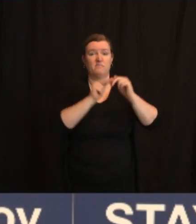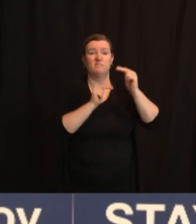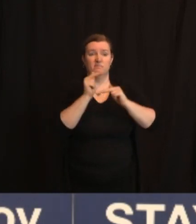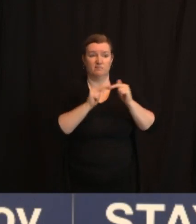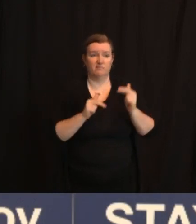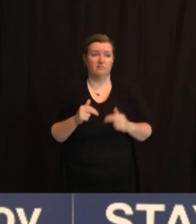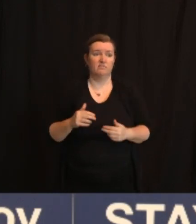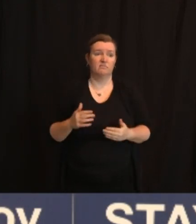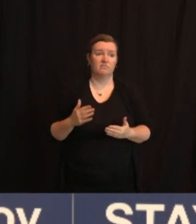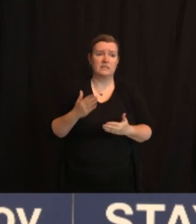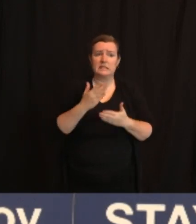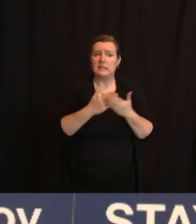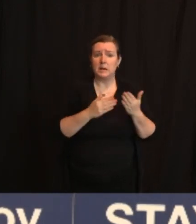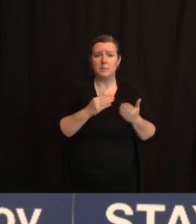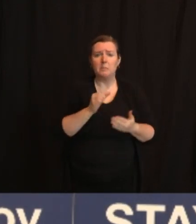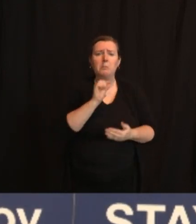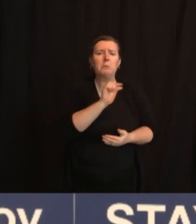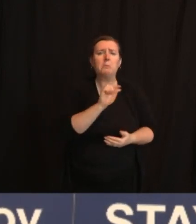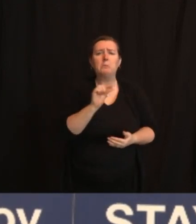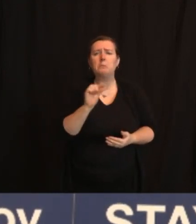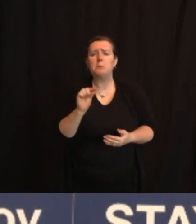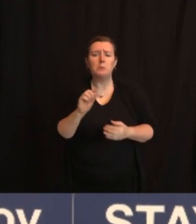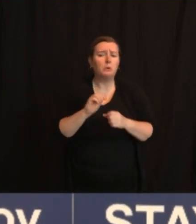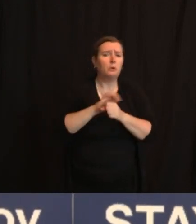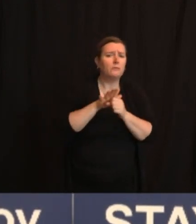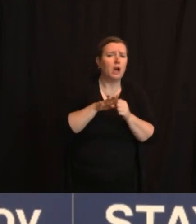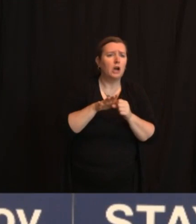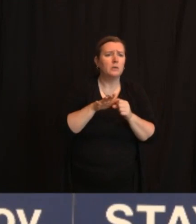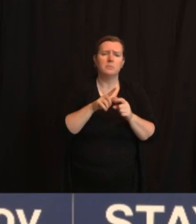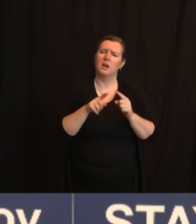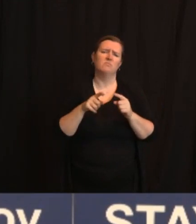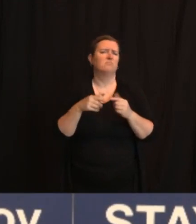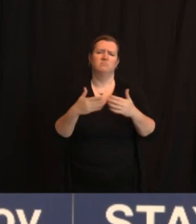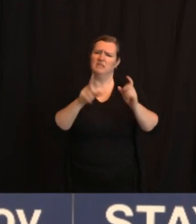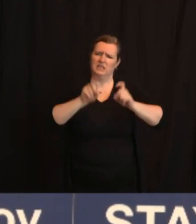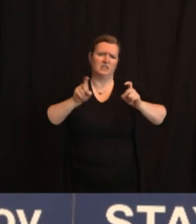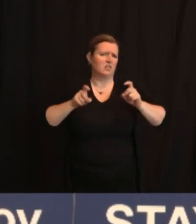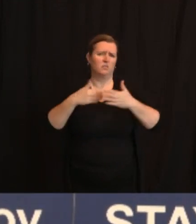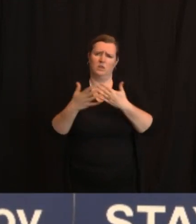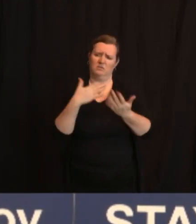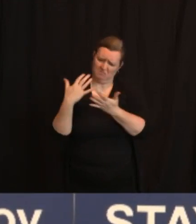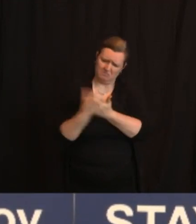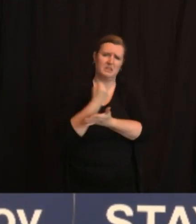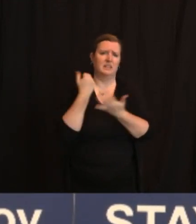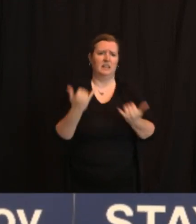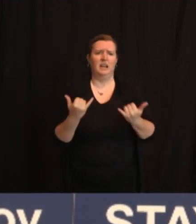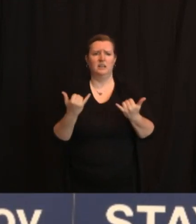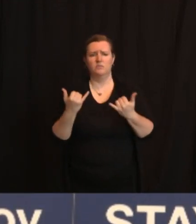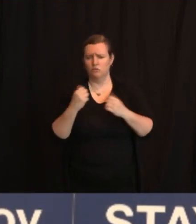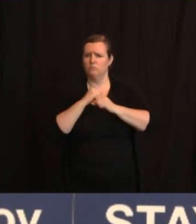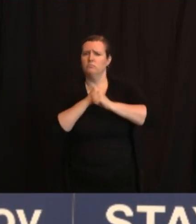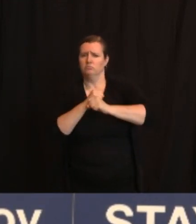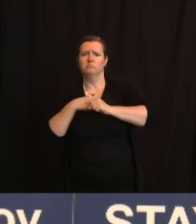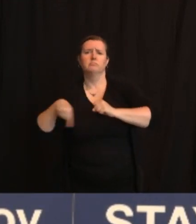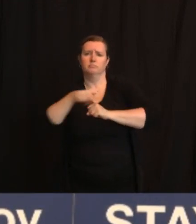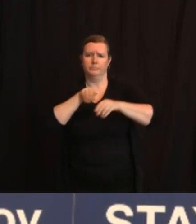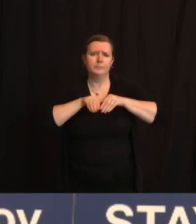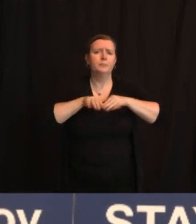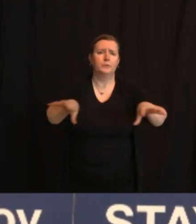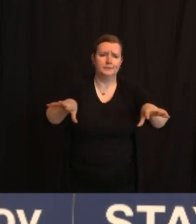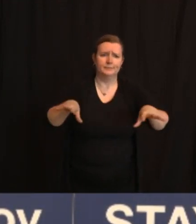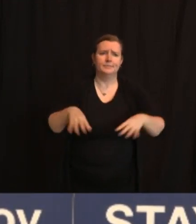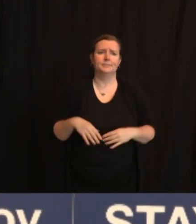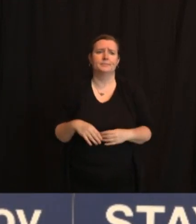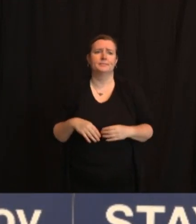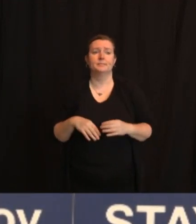outbreaks, is critical to stopping the spread. We developed an expanded universal testing strategy